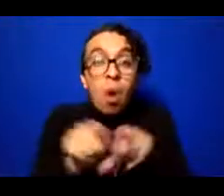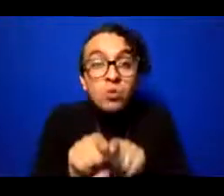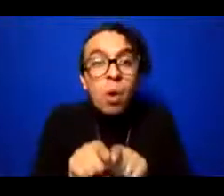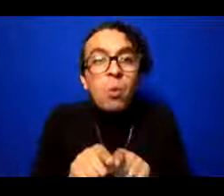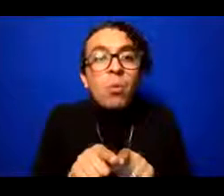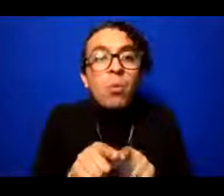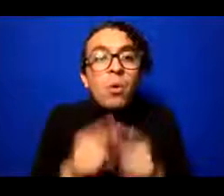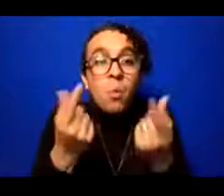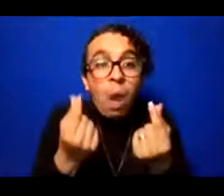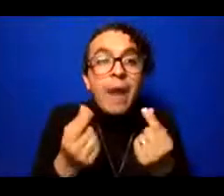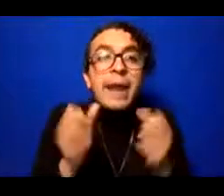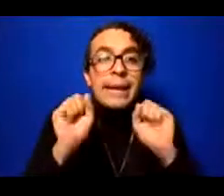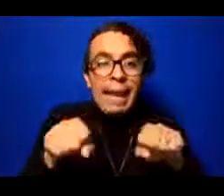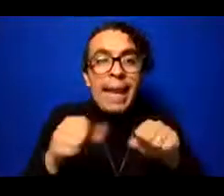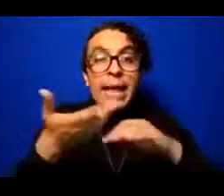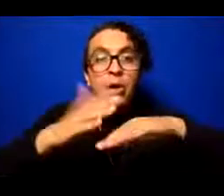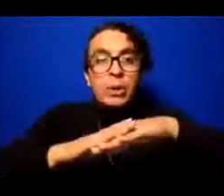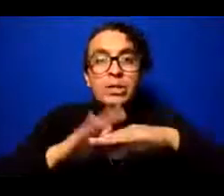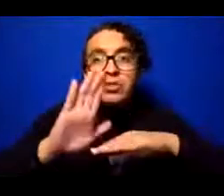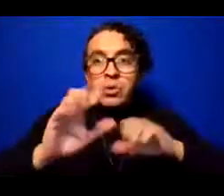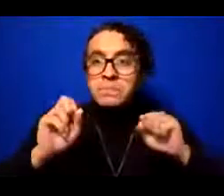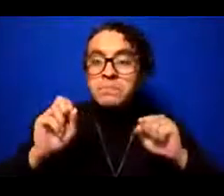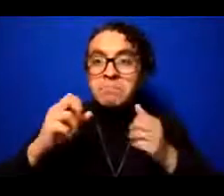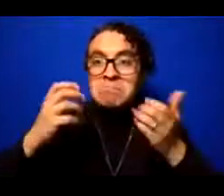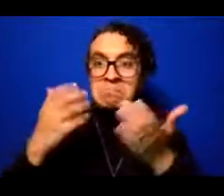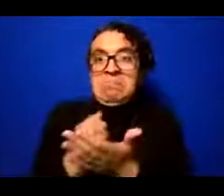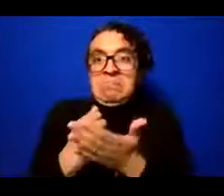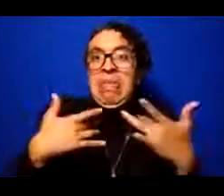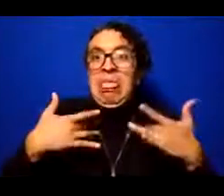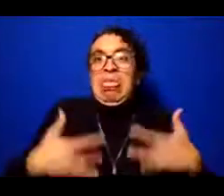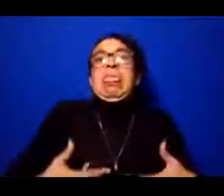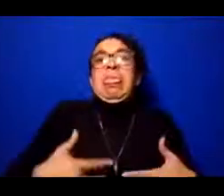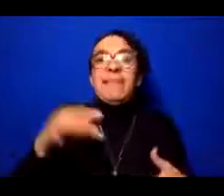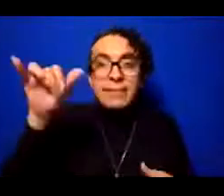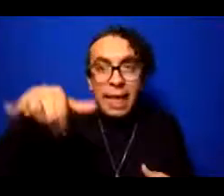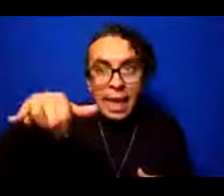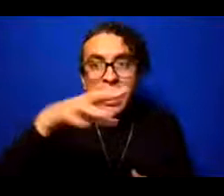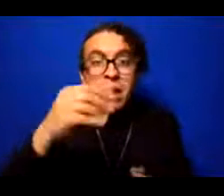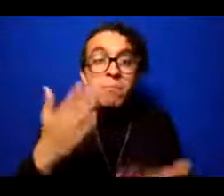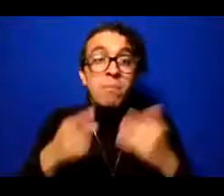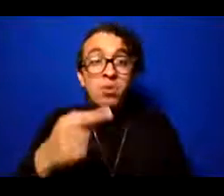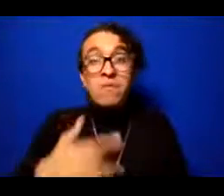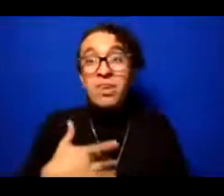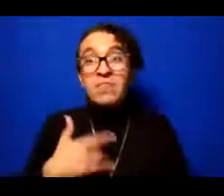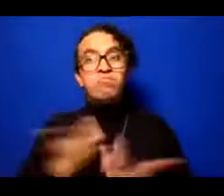causes higher levels of depression, anxiety, and you probably all have felt this, just feeling just quite frankly burnt